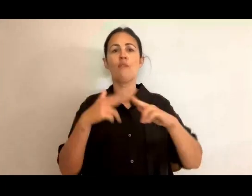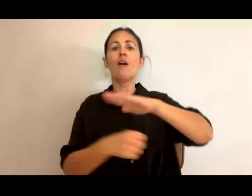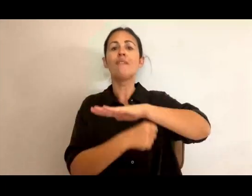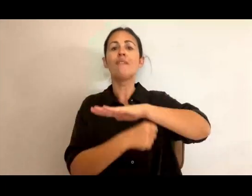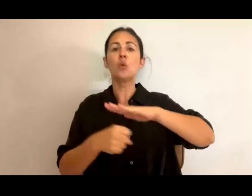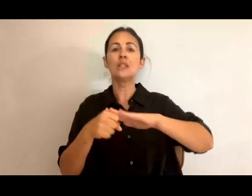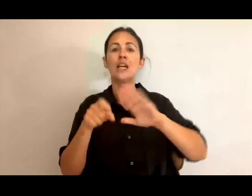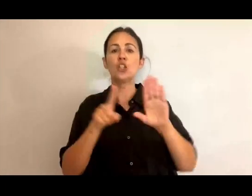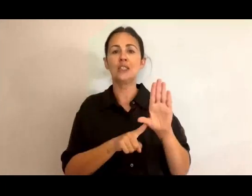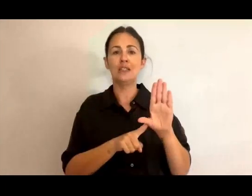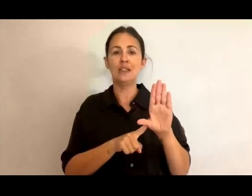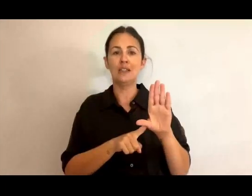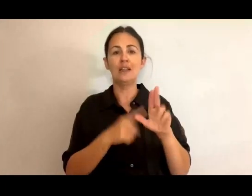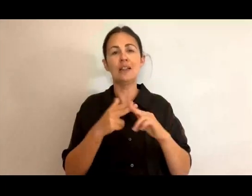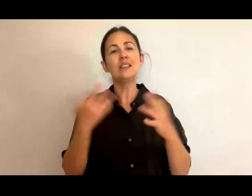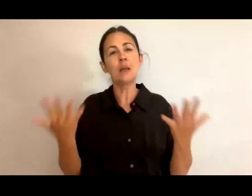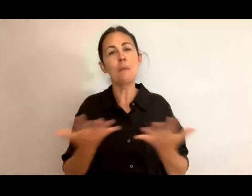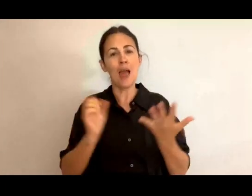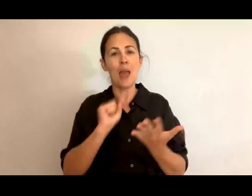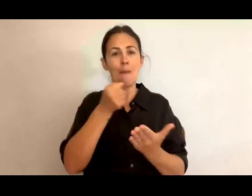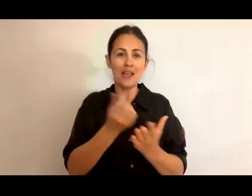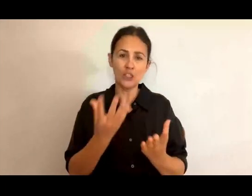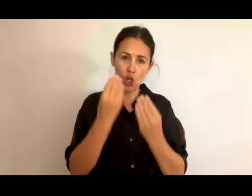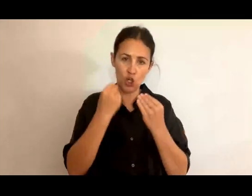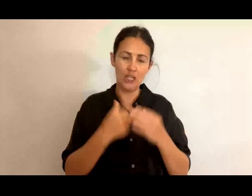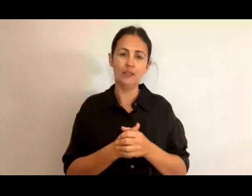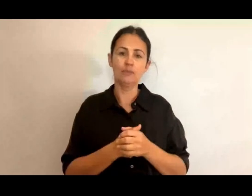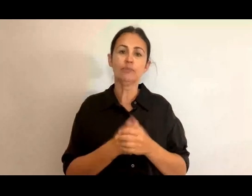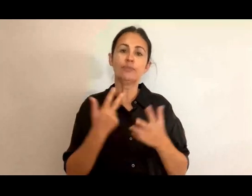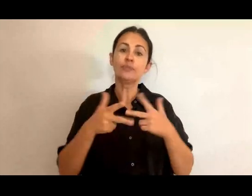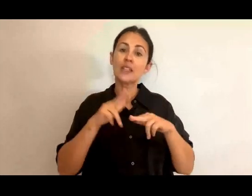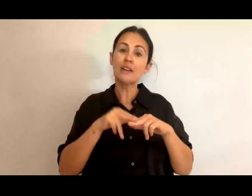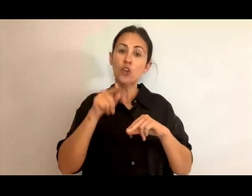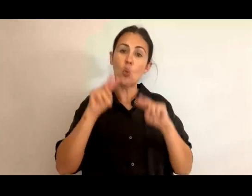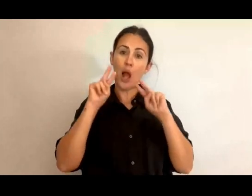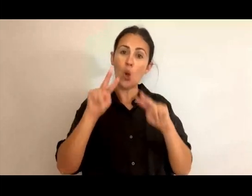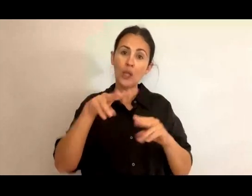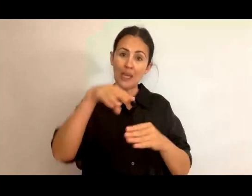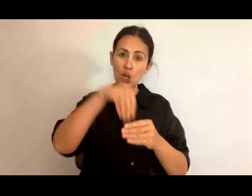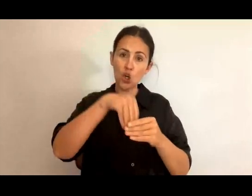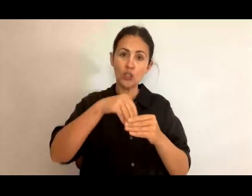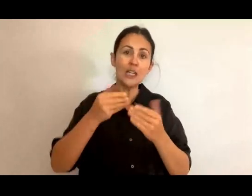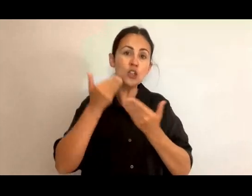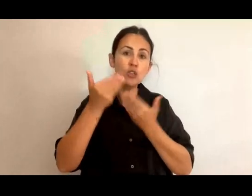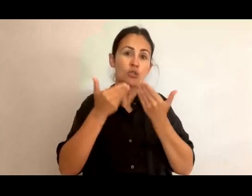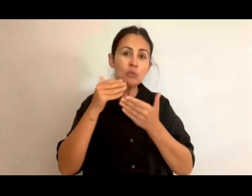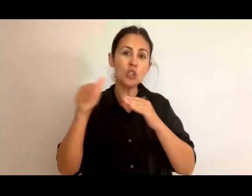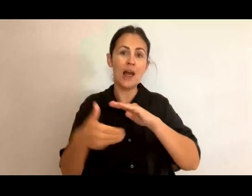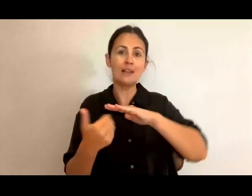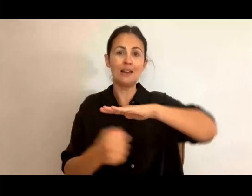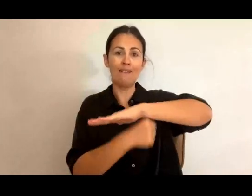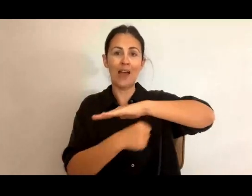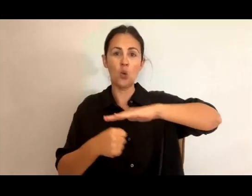learning. If you were looking at a content description in foundation, you would see here that you're there